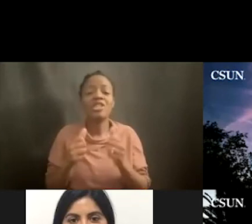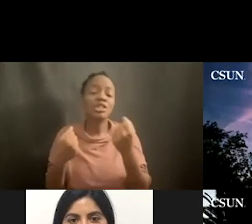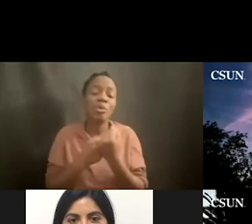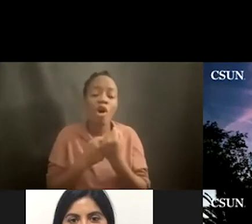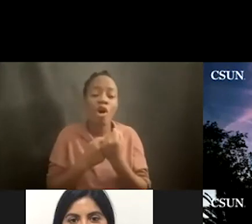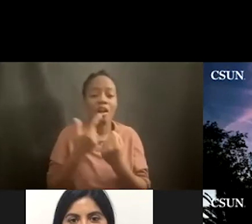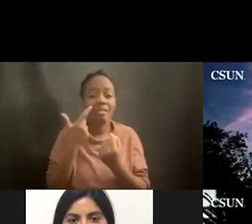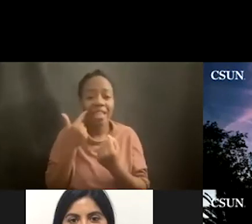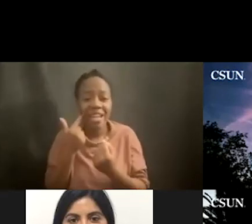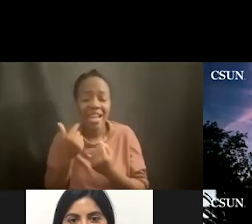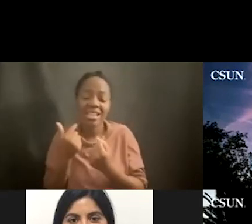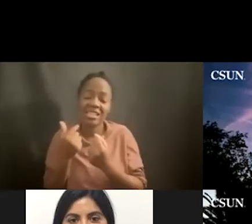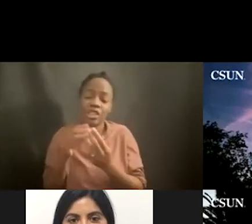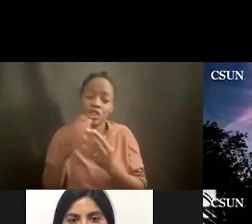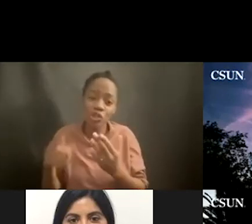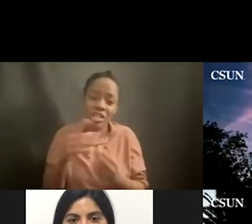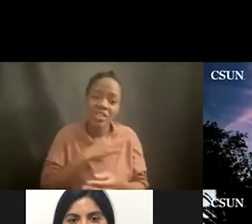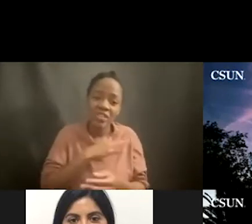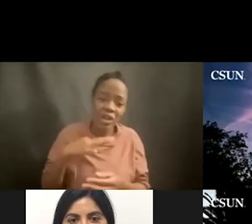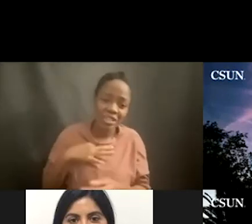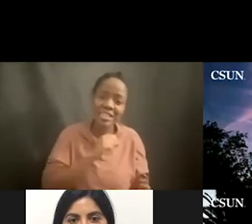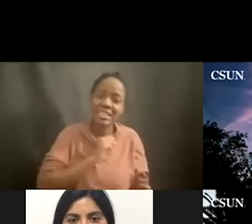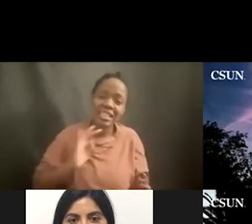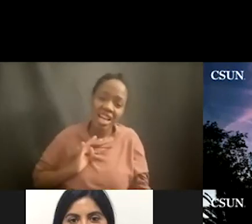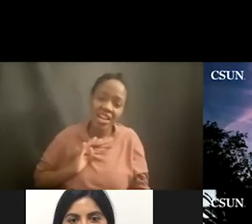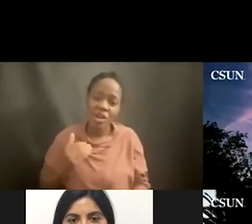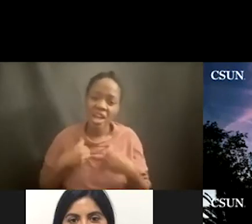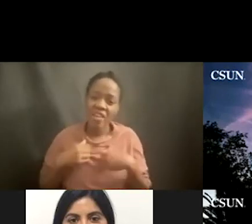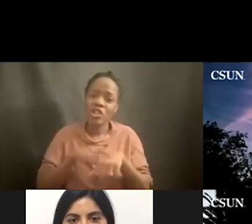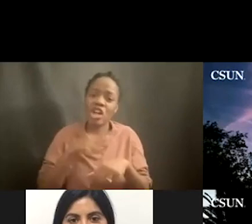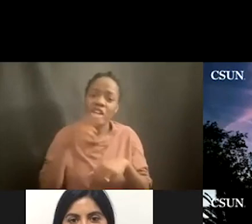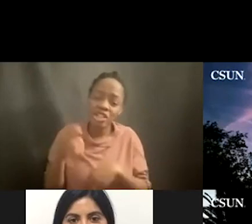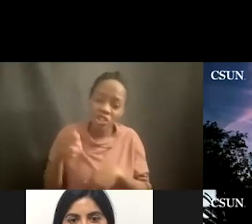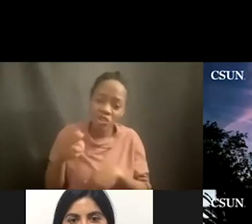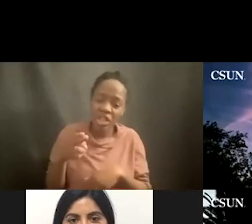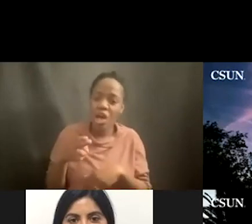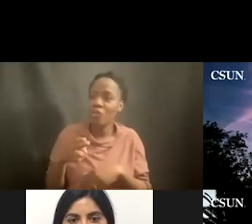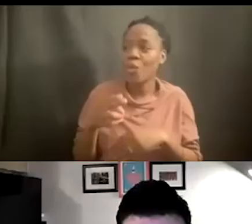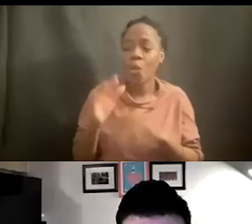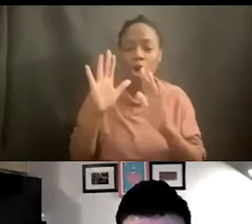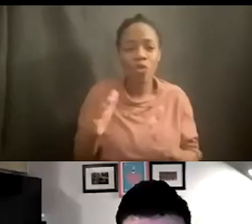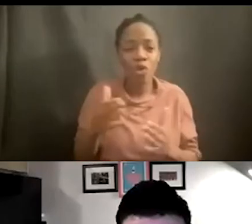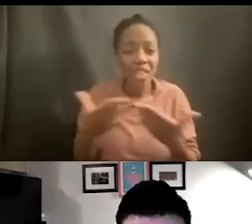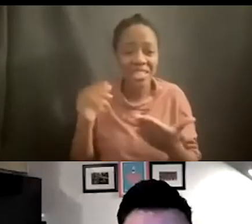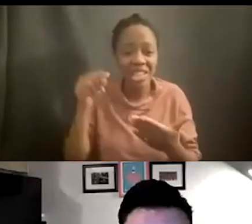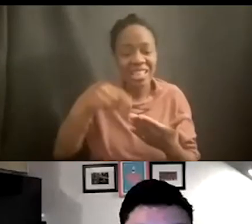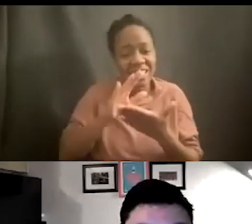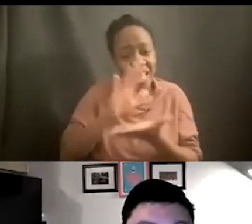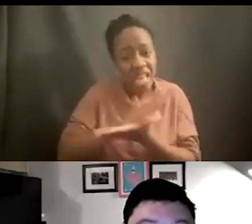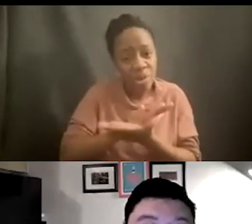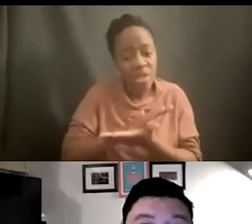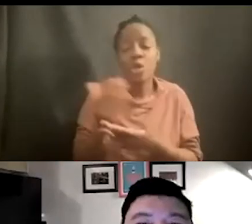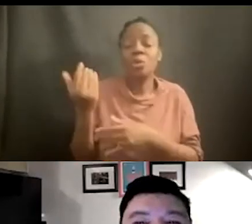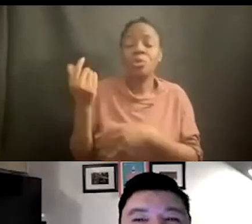Latina, and Latino students, faculty, and staff. We have a long history of excellence on this campus, and we know we will continue to